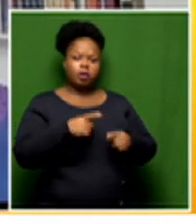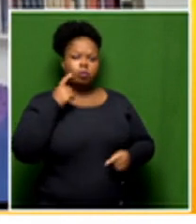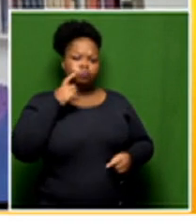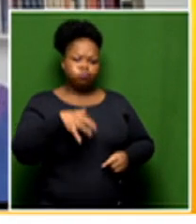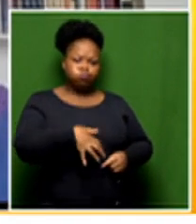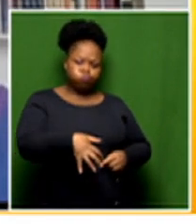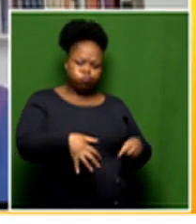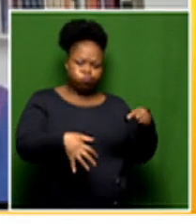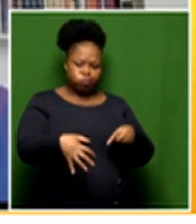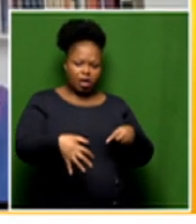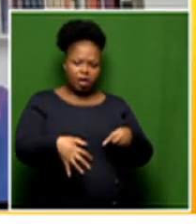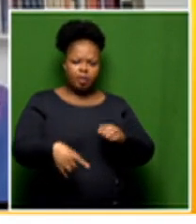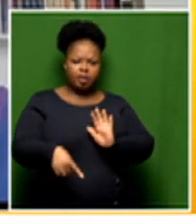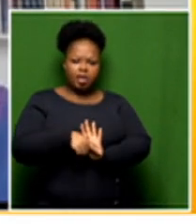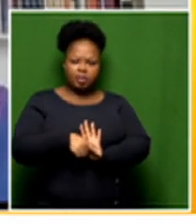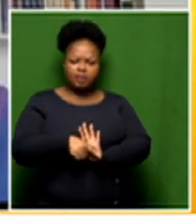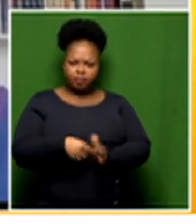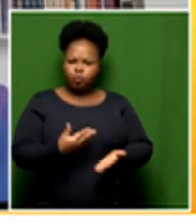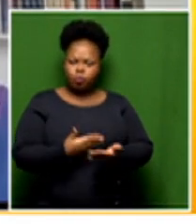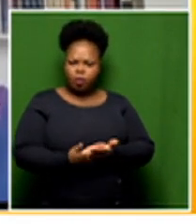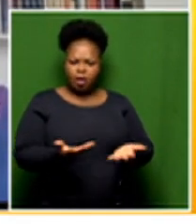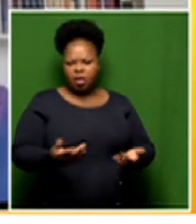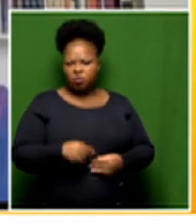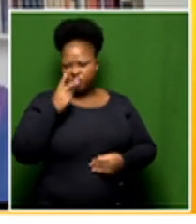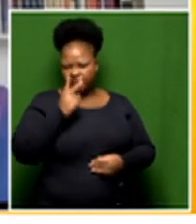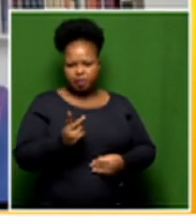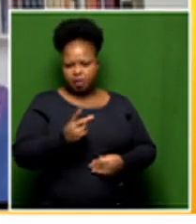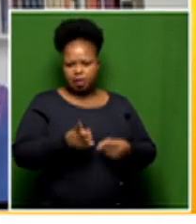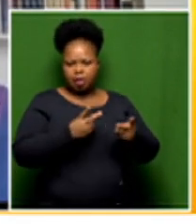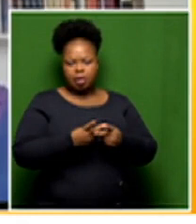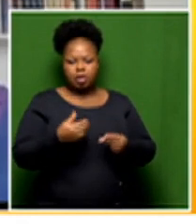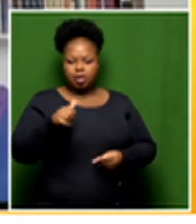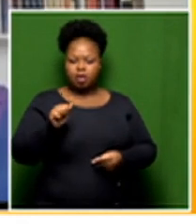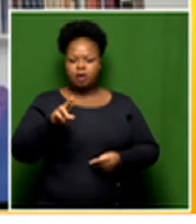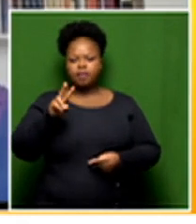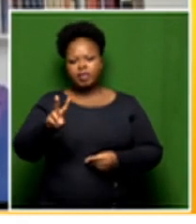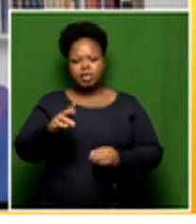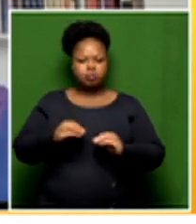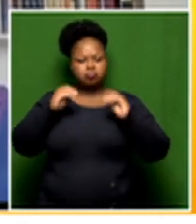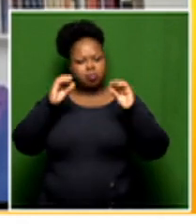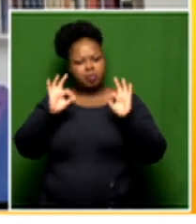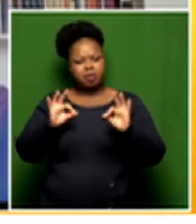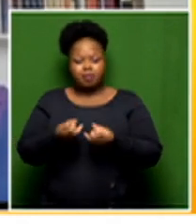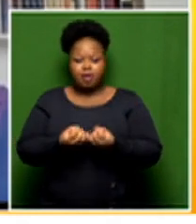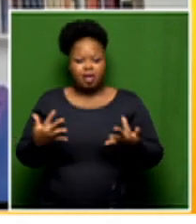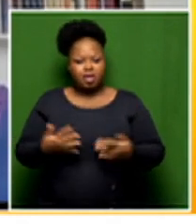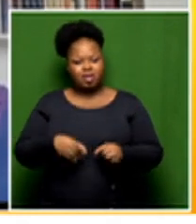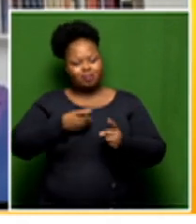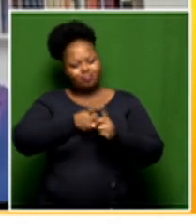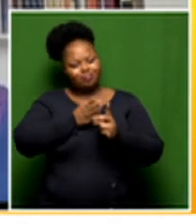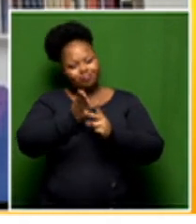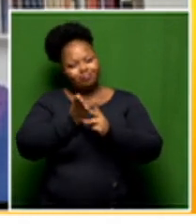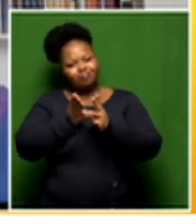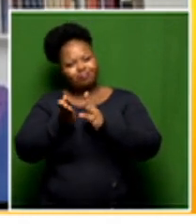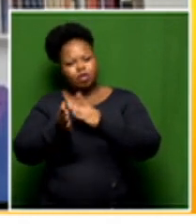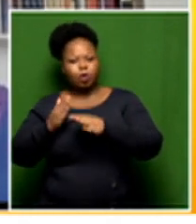child who's HIV negative. We've seen the advances in ARVs and many of the other interventions